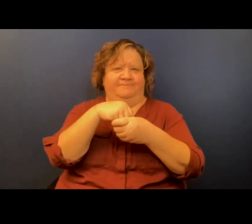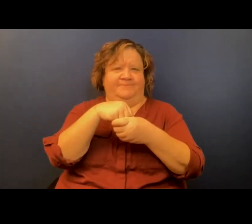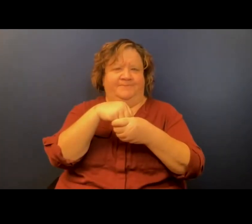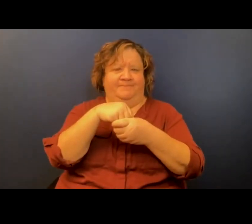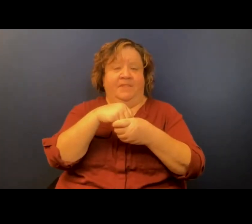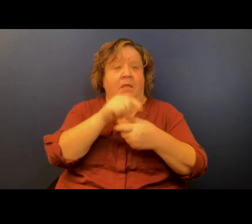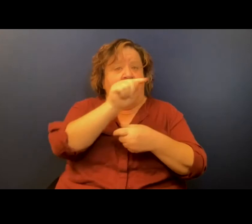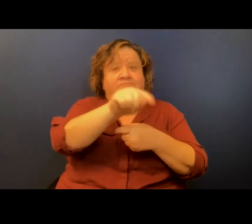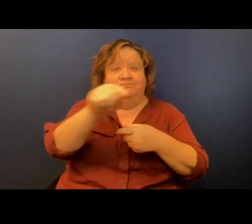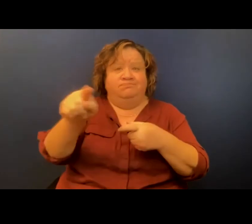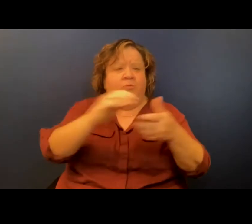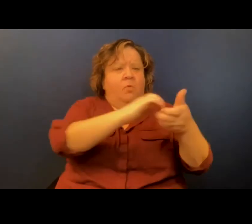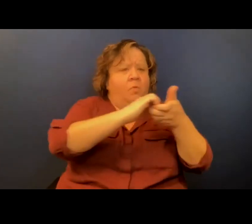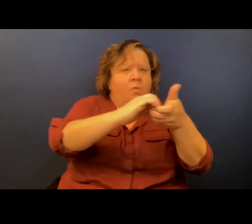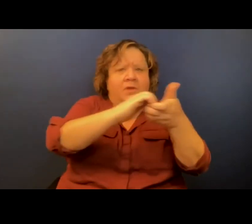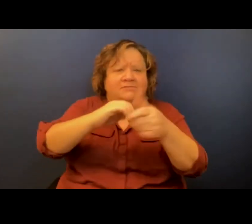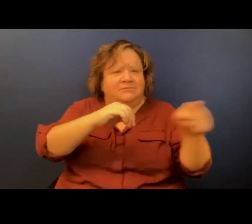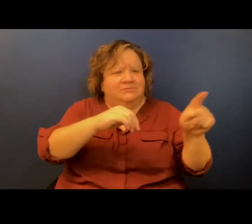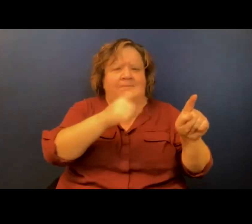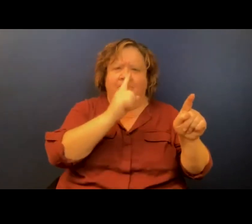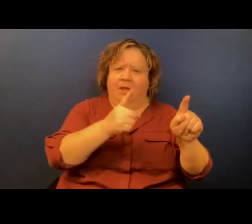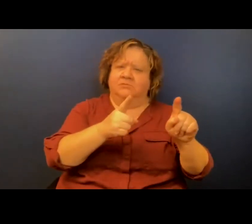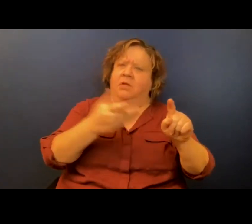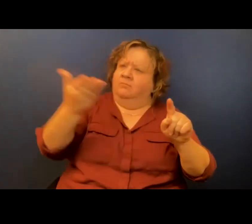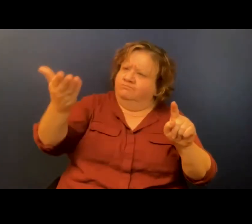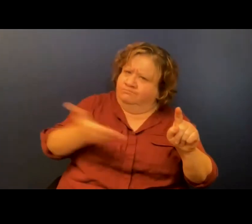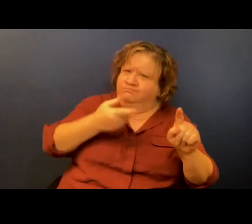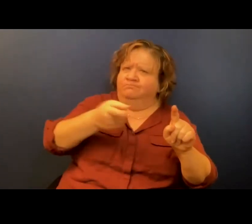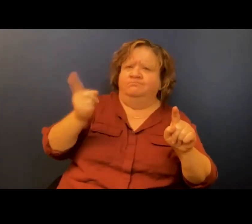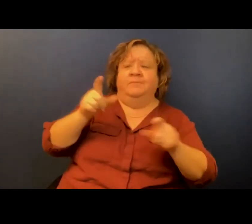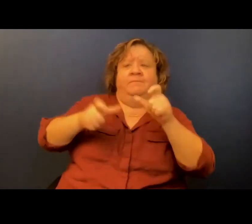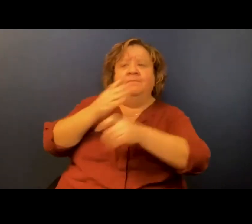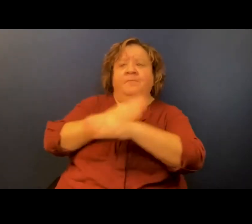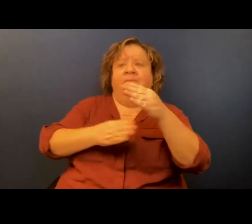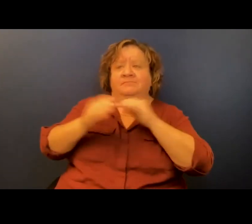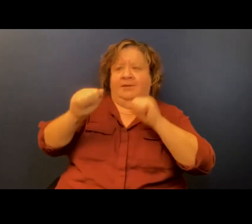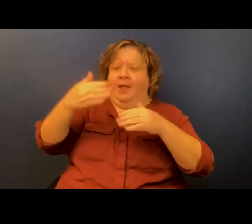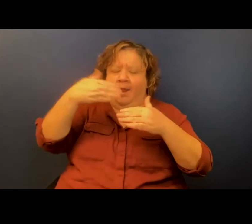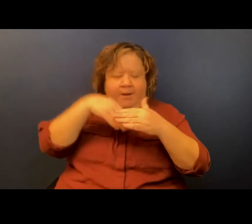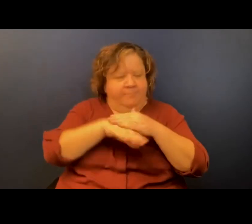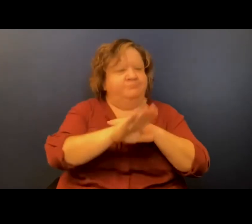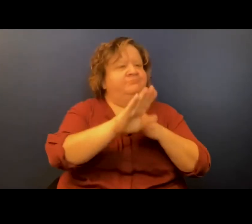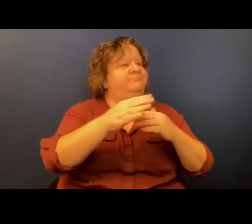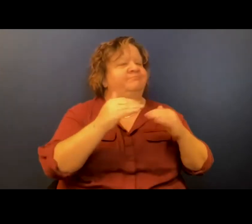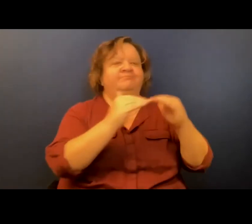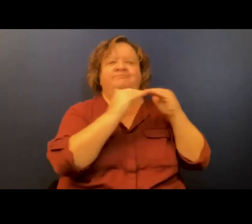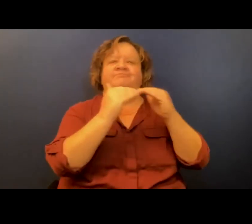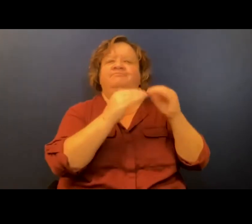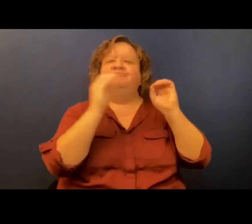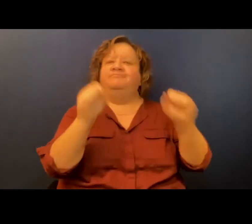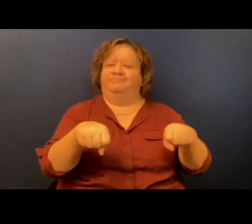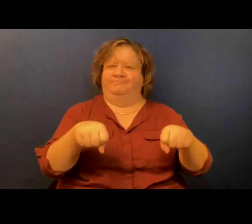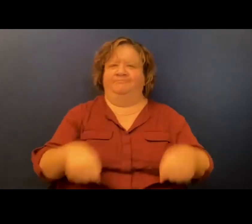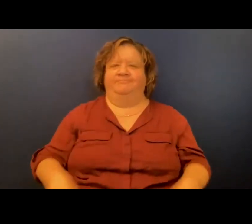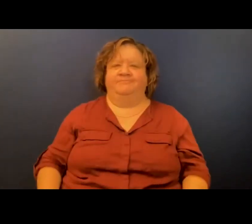we can recreate and enjoy recreation and have some free time that is productive